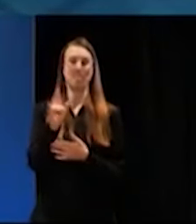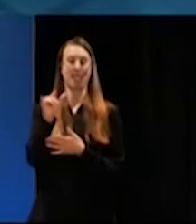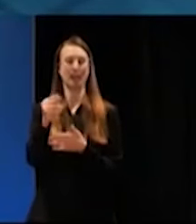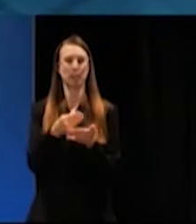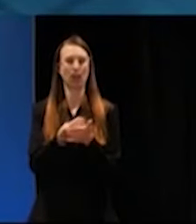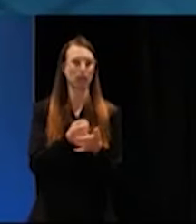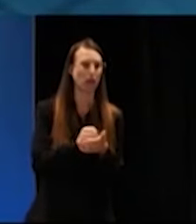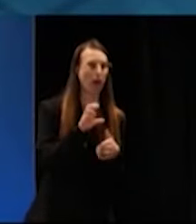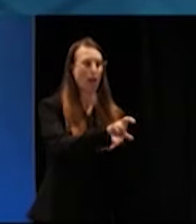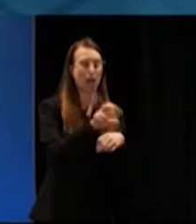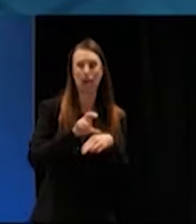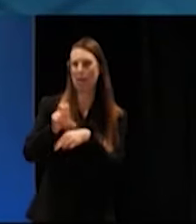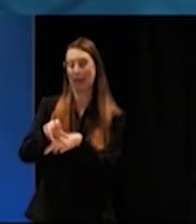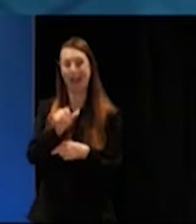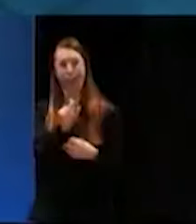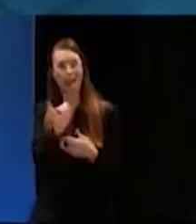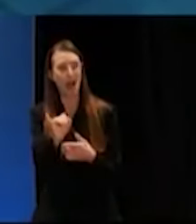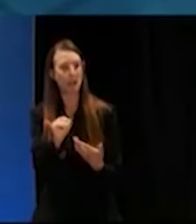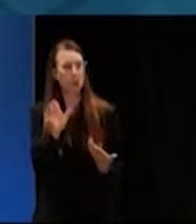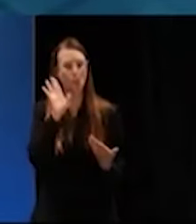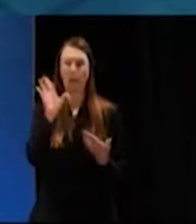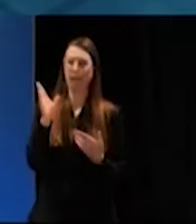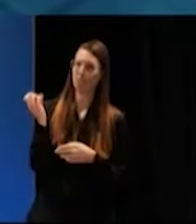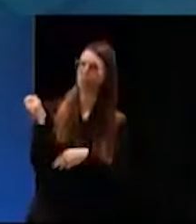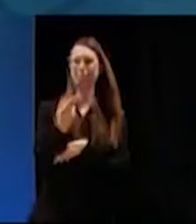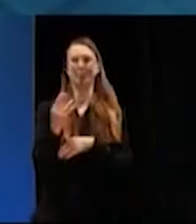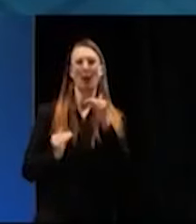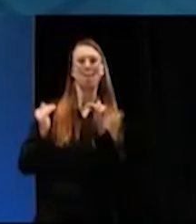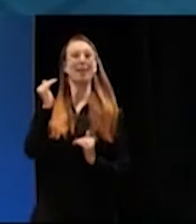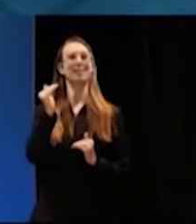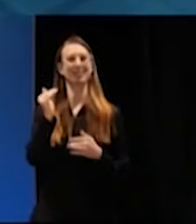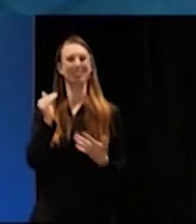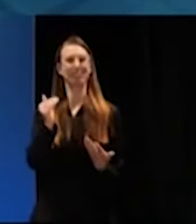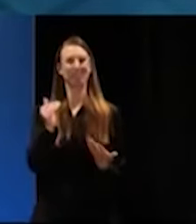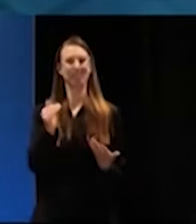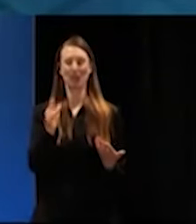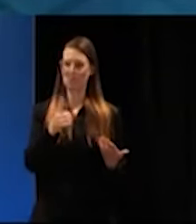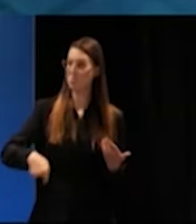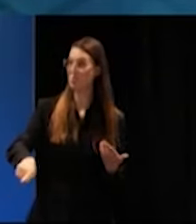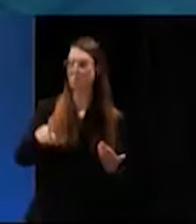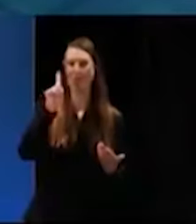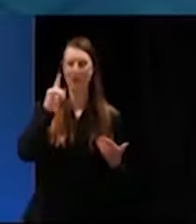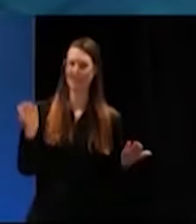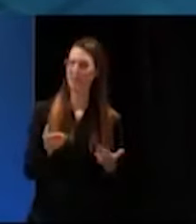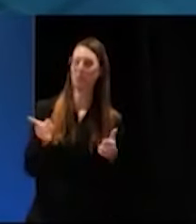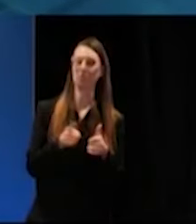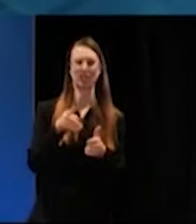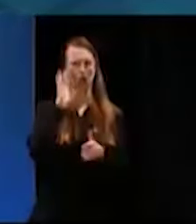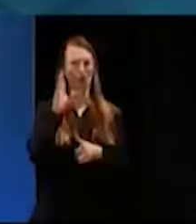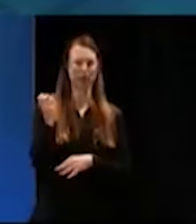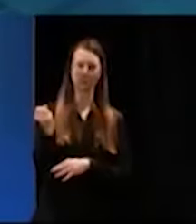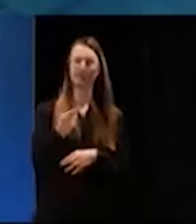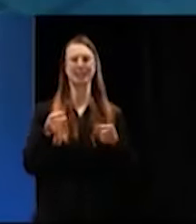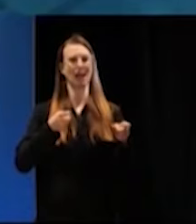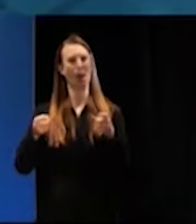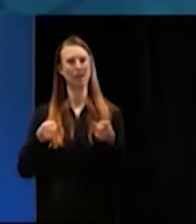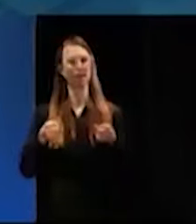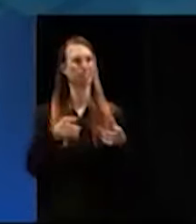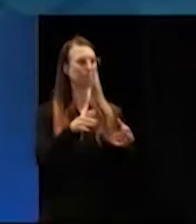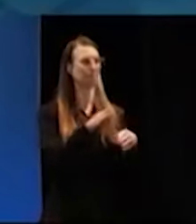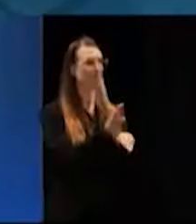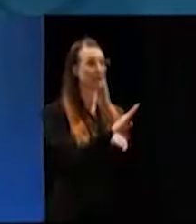here. We're going to dominate. You heard it here first. We are going to dominate in both these industries. And we are going to make sure that